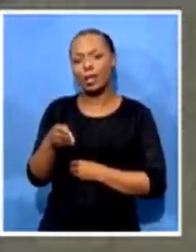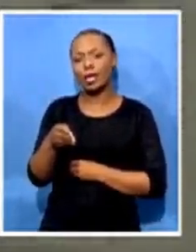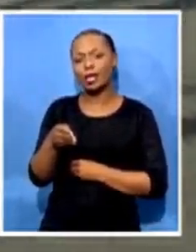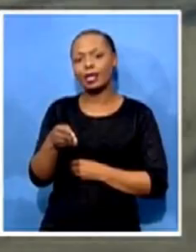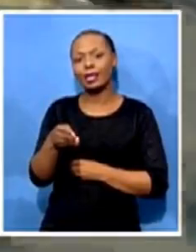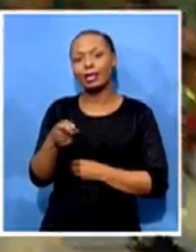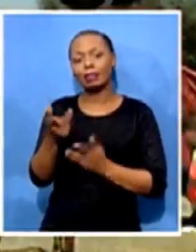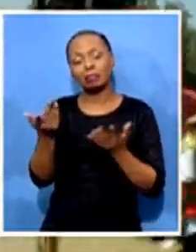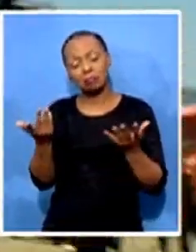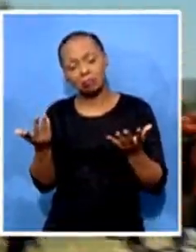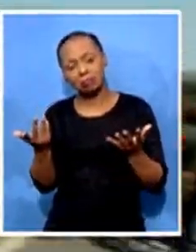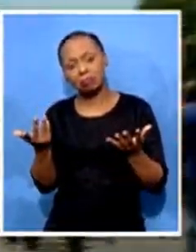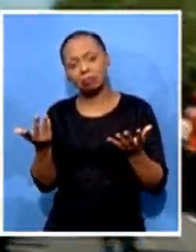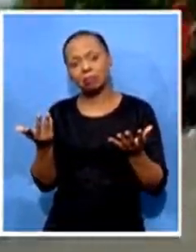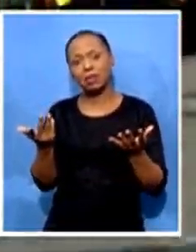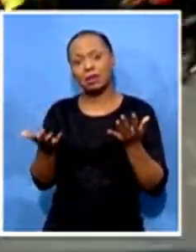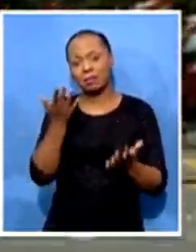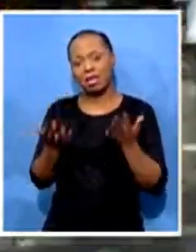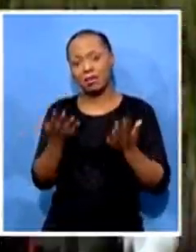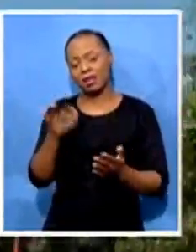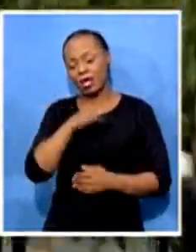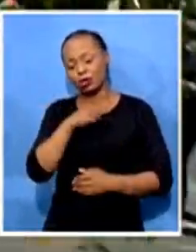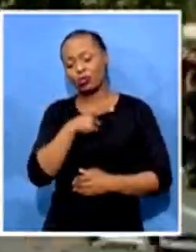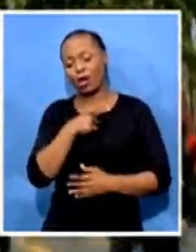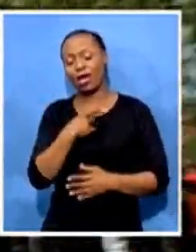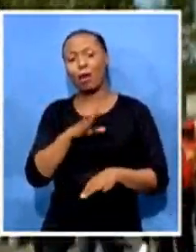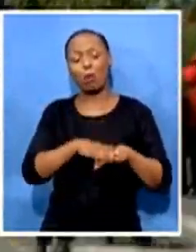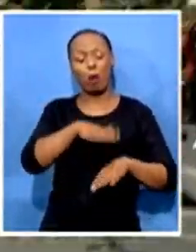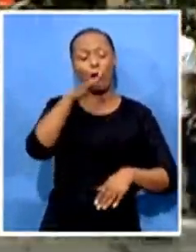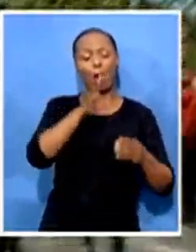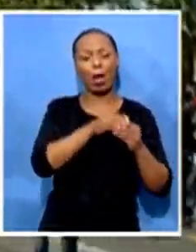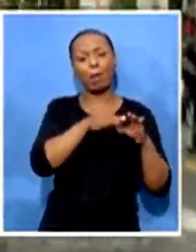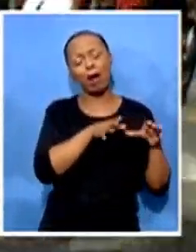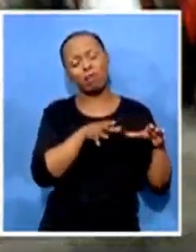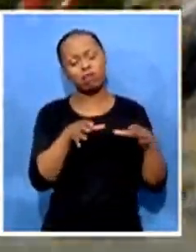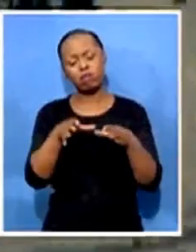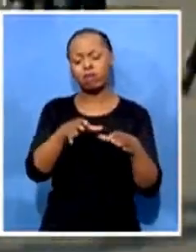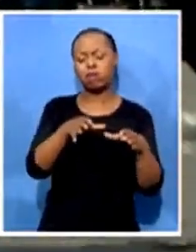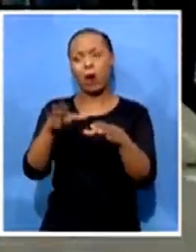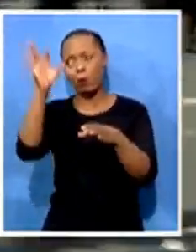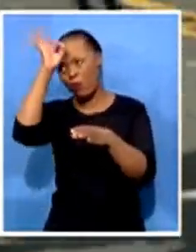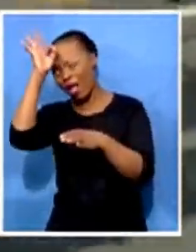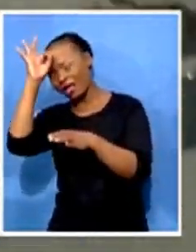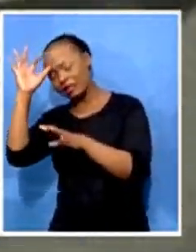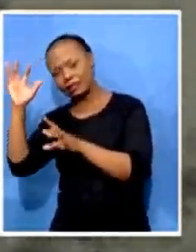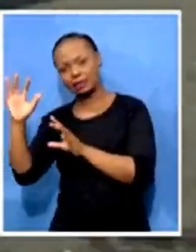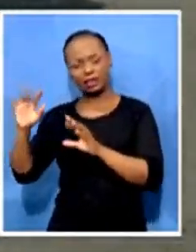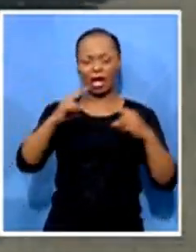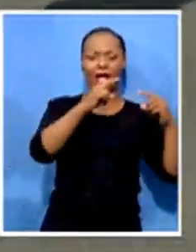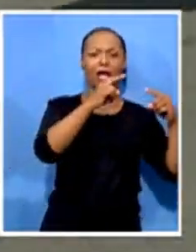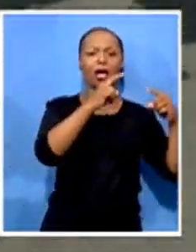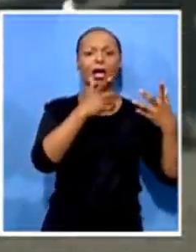started, with more members anticipated by the police rocking up to the march or this protest.